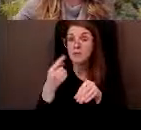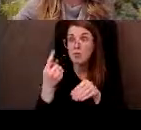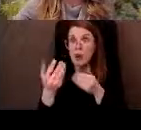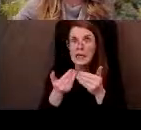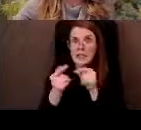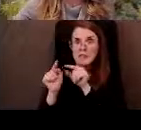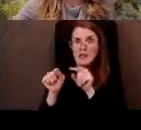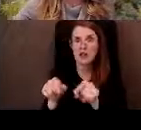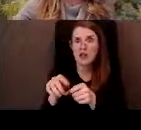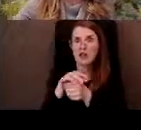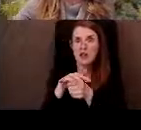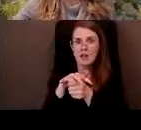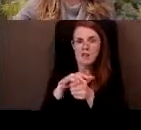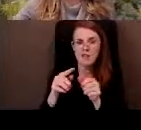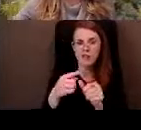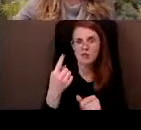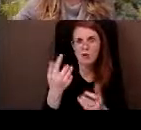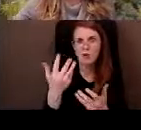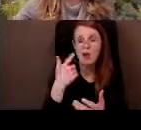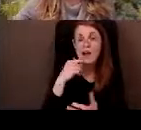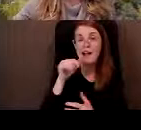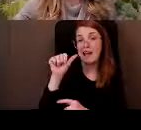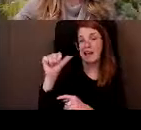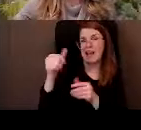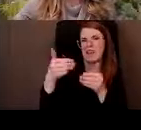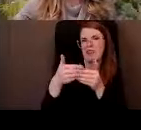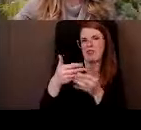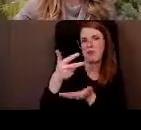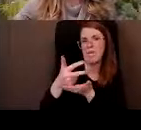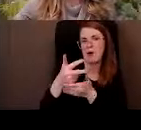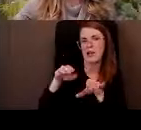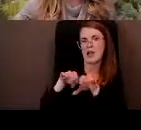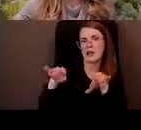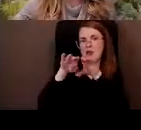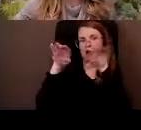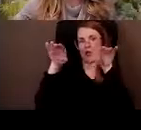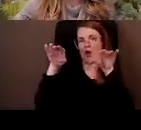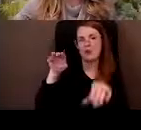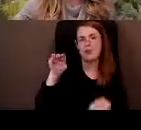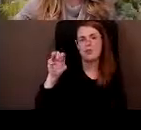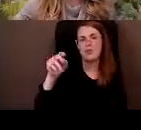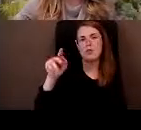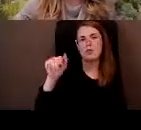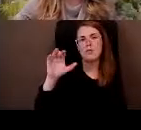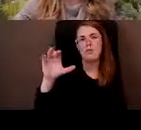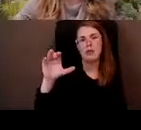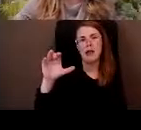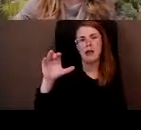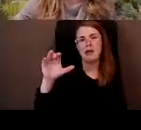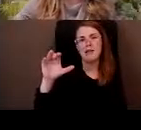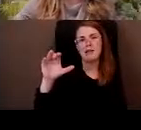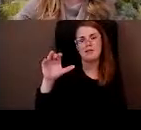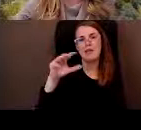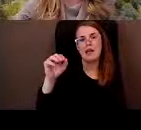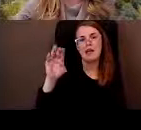that first one being A, by the parking garage off of Mopac Theater in Barton Springs Road.